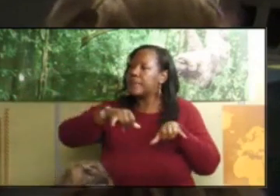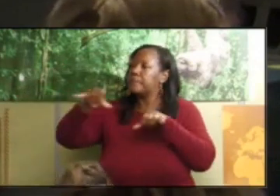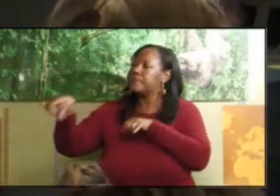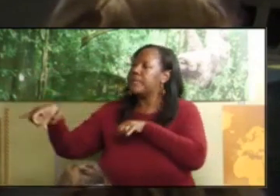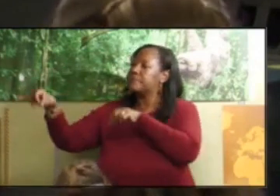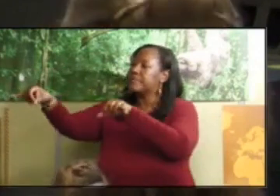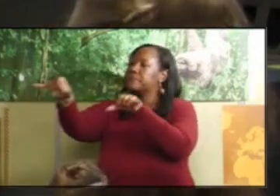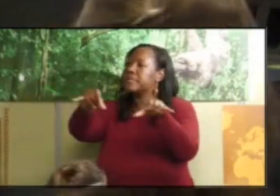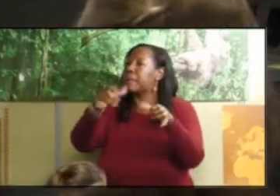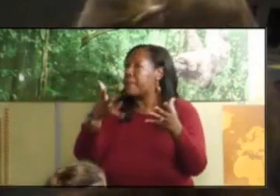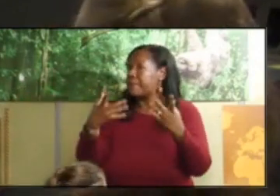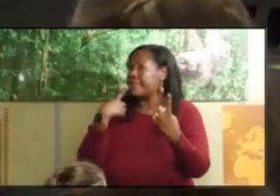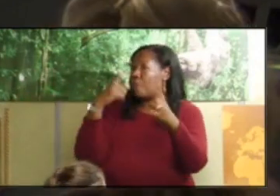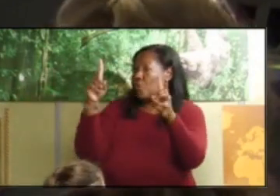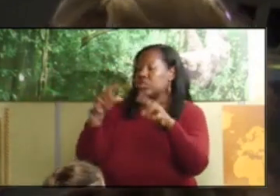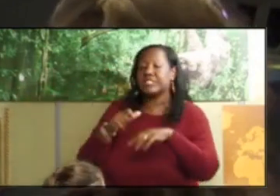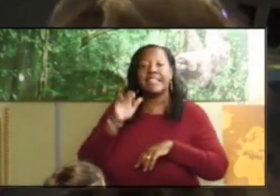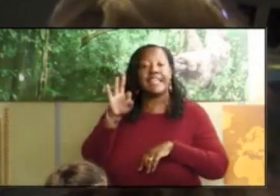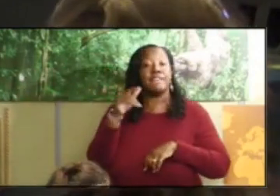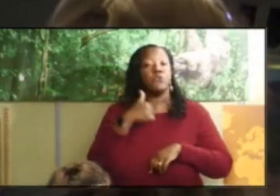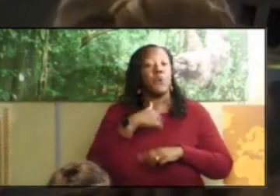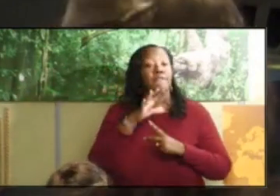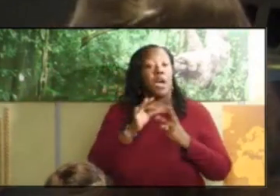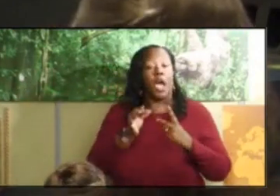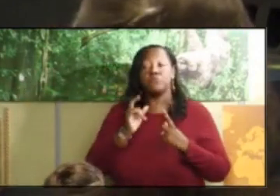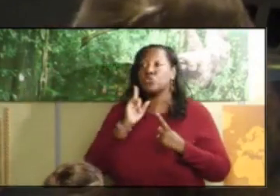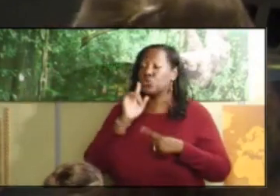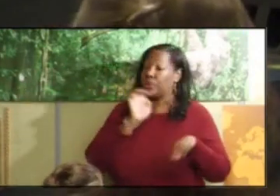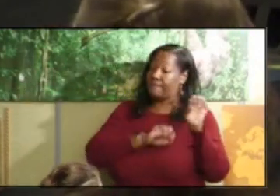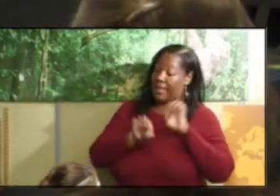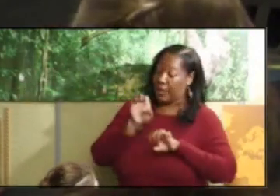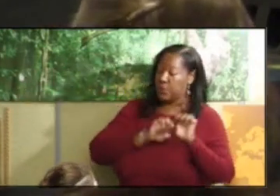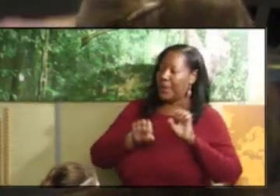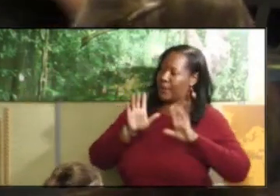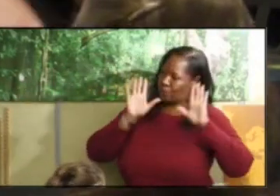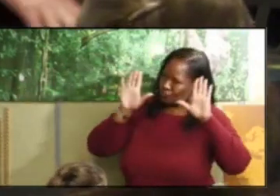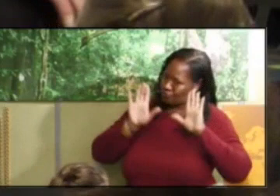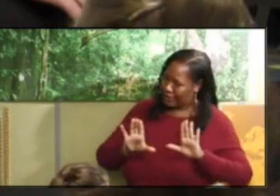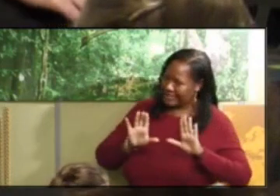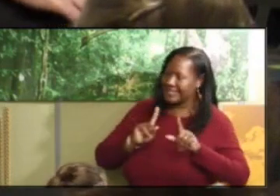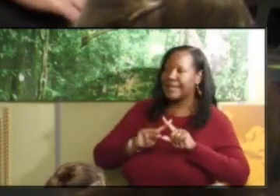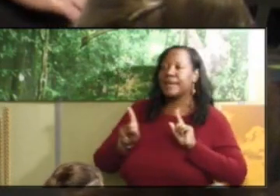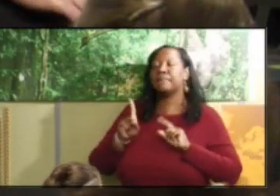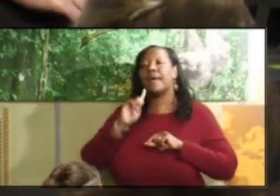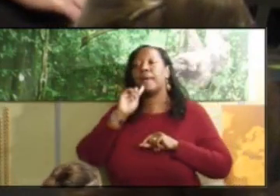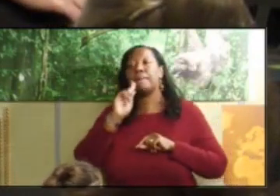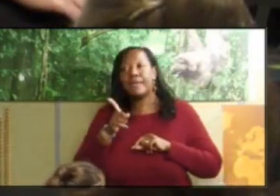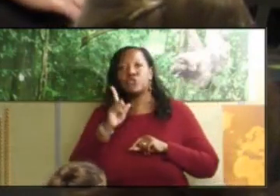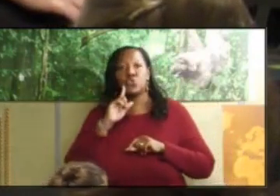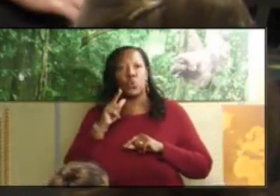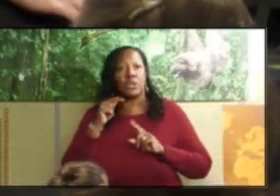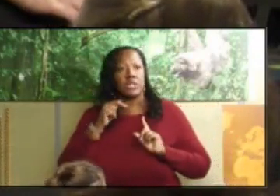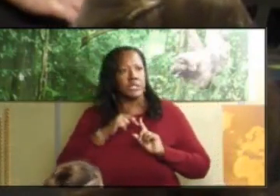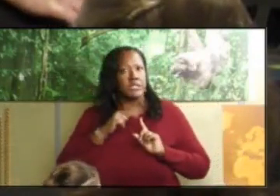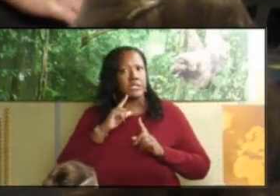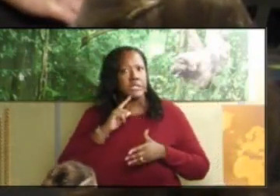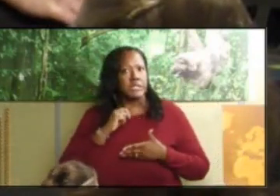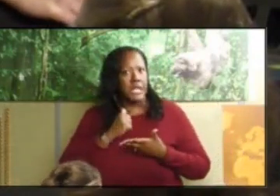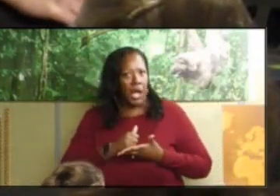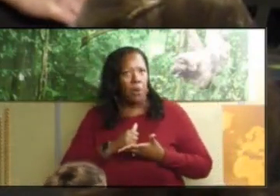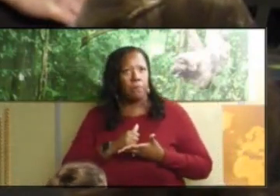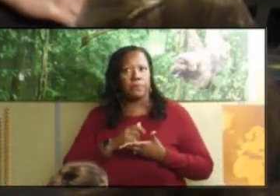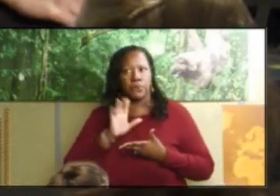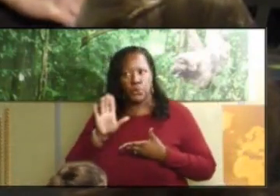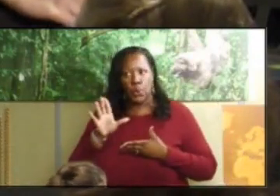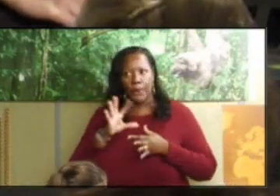of, if you have the option to evaluate, great. But also making sure you're, is this helping you stay on message,